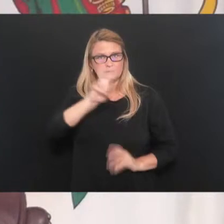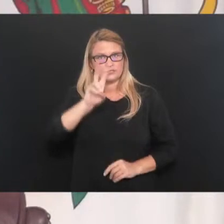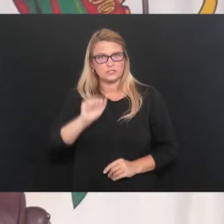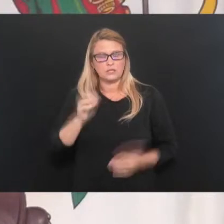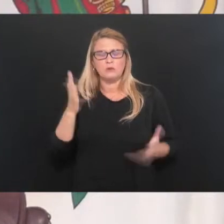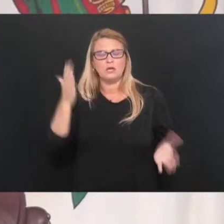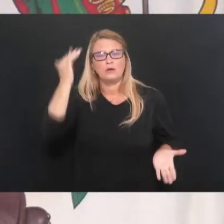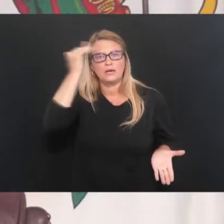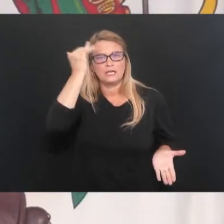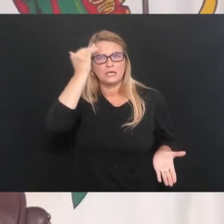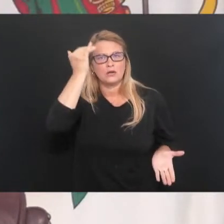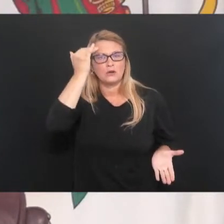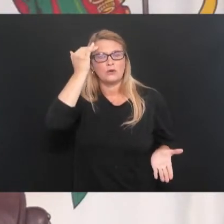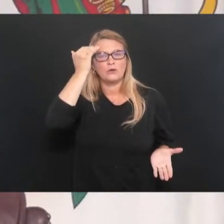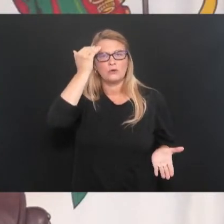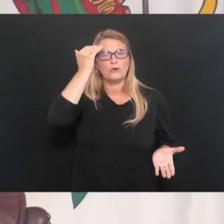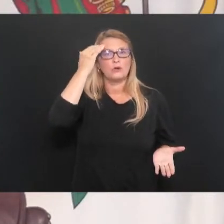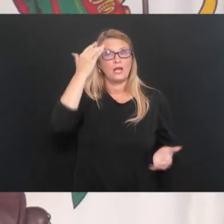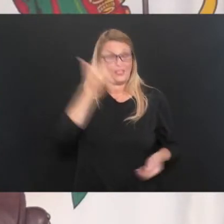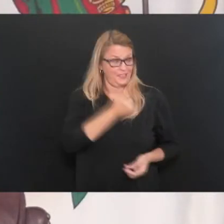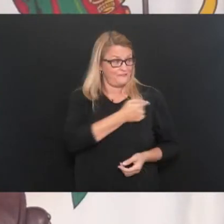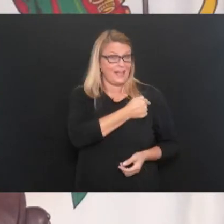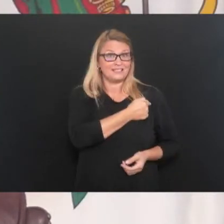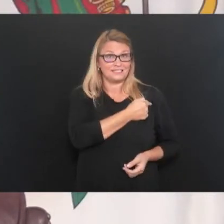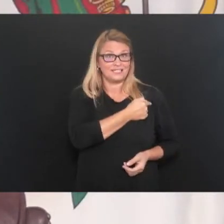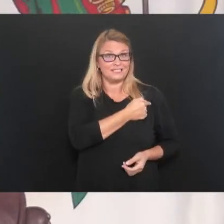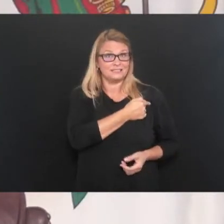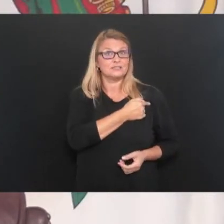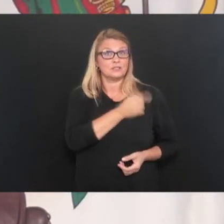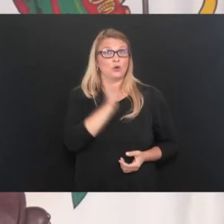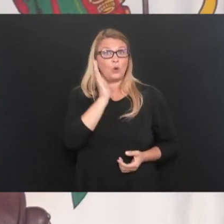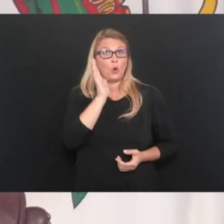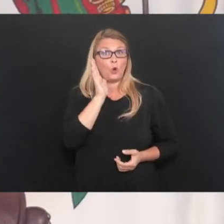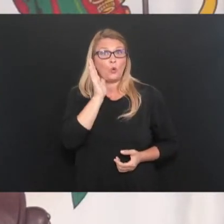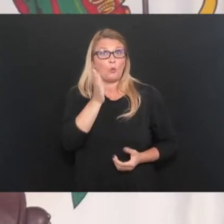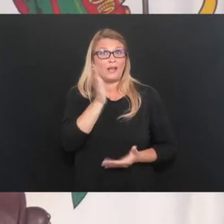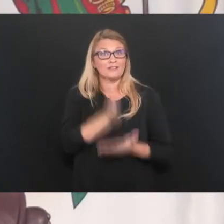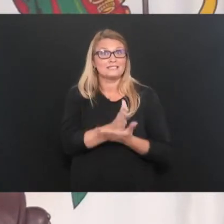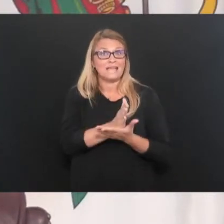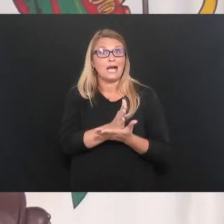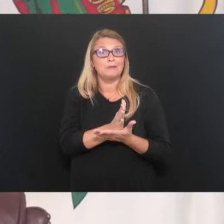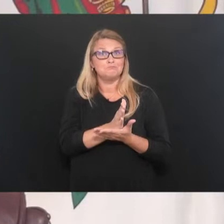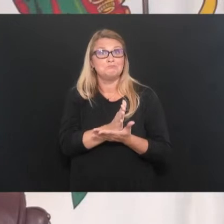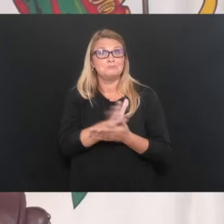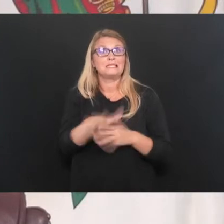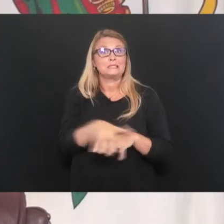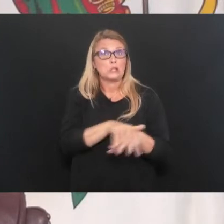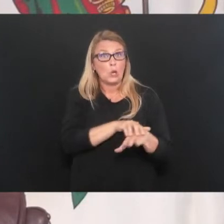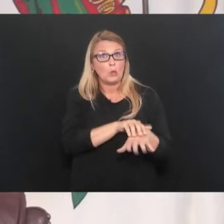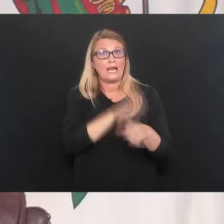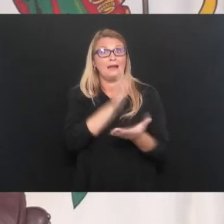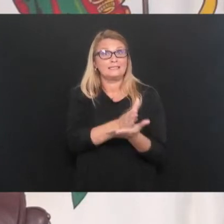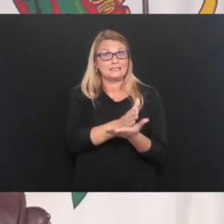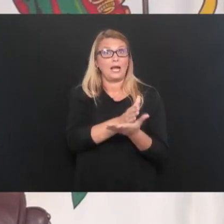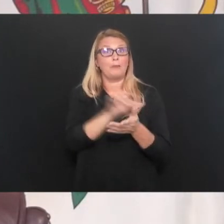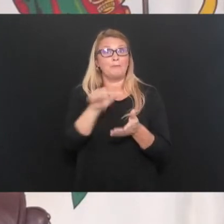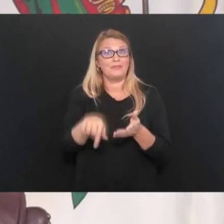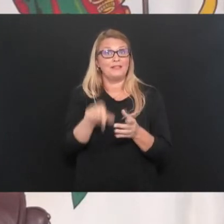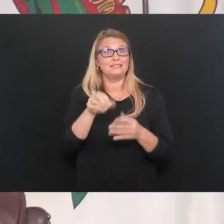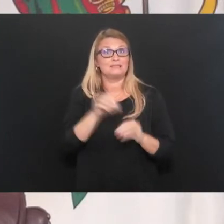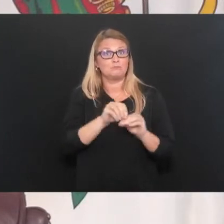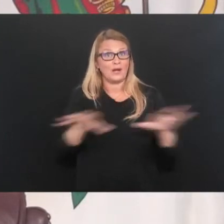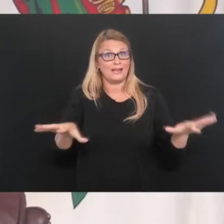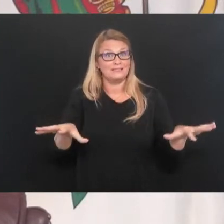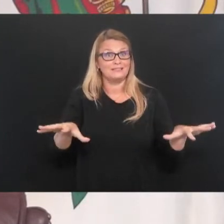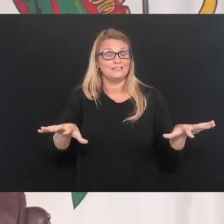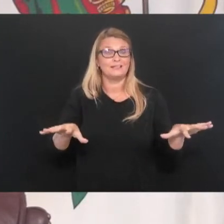that the vaccines will absolutely curb and stop this thing. And the only thing I would tell you